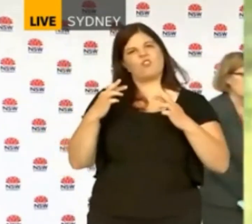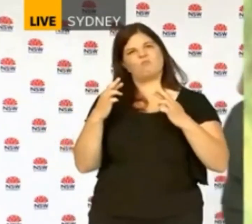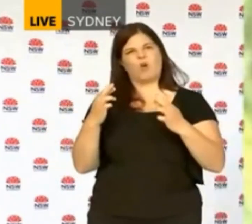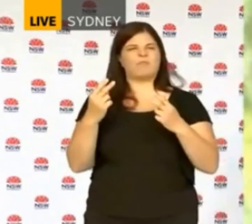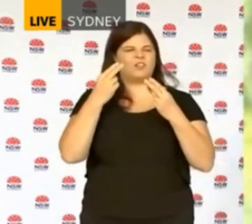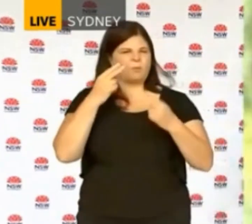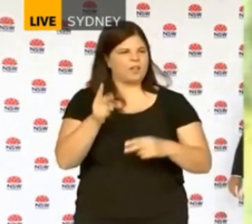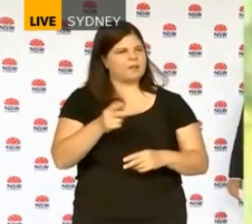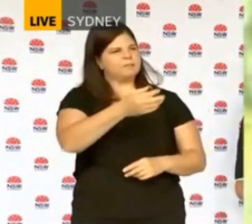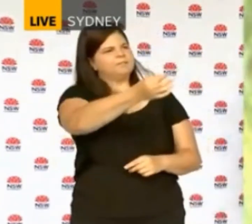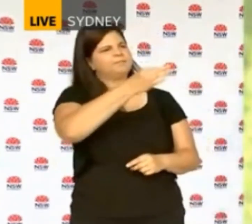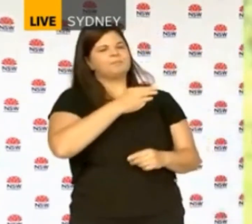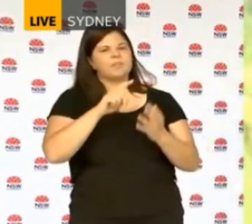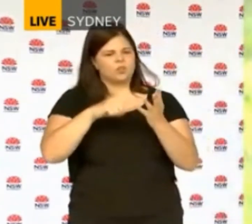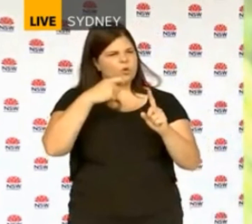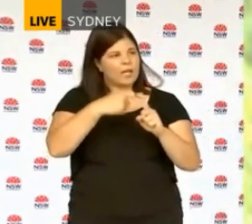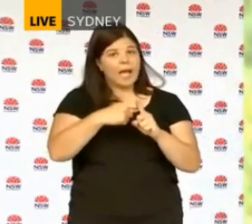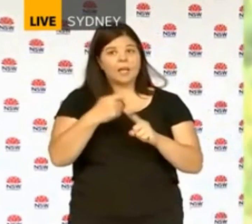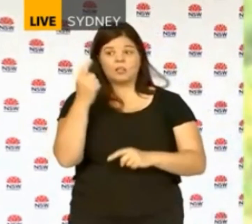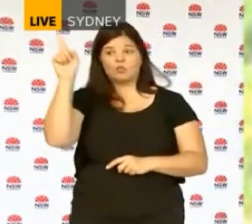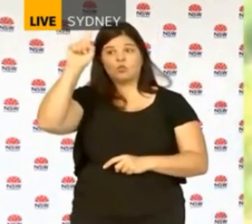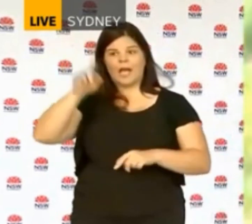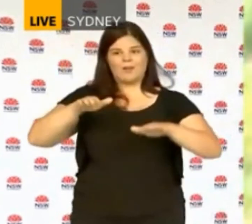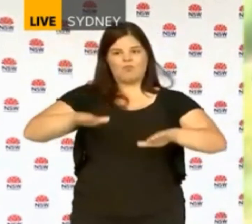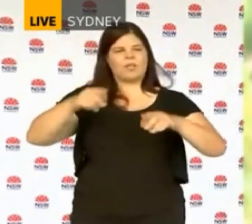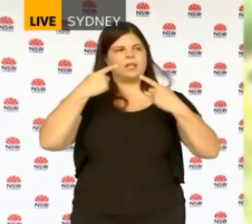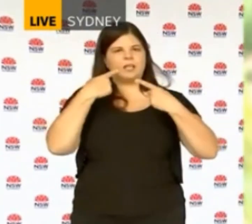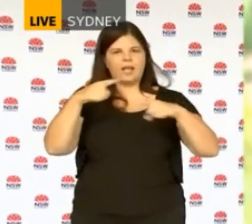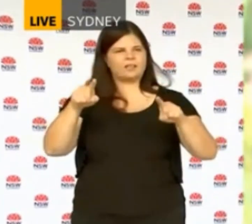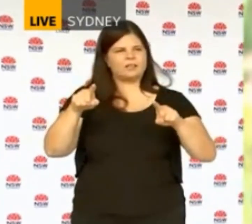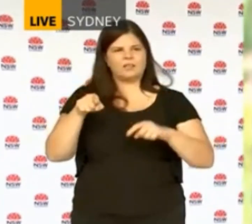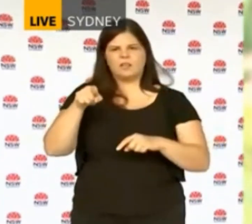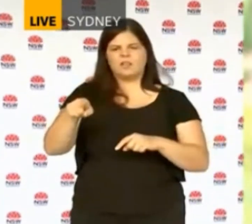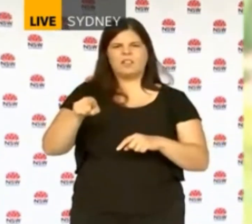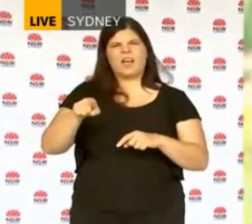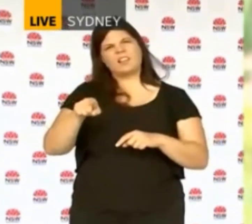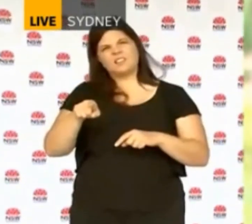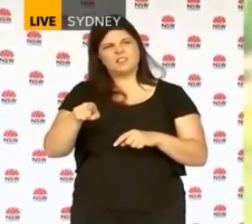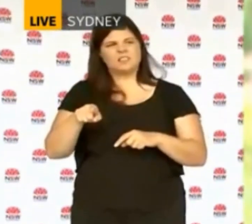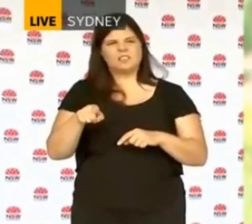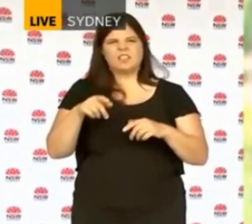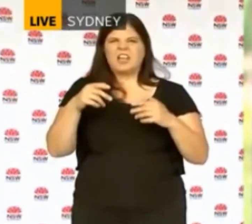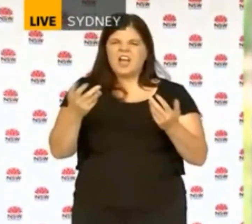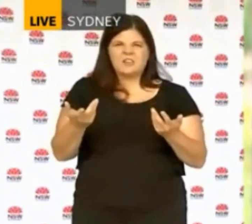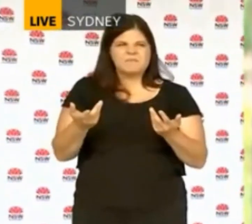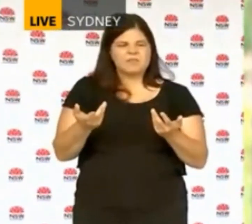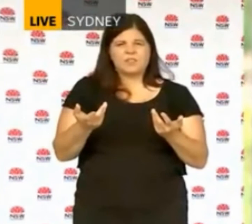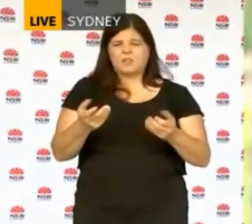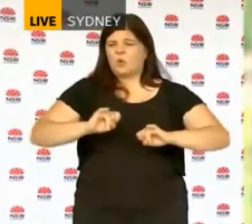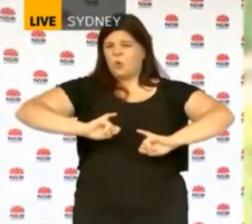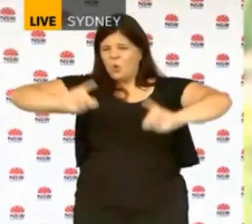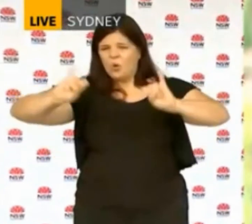UK strain. There's some reporting out of Britain today that the so-called super strain may not be as much a super strain as a natural uptick